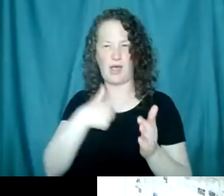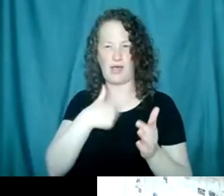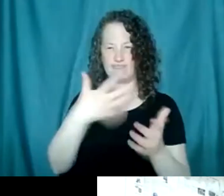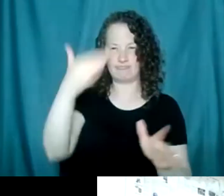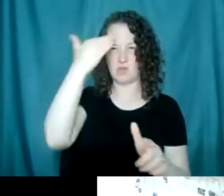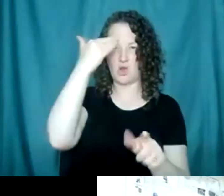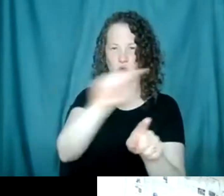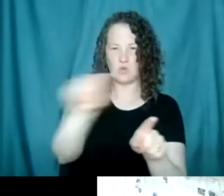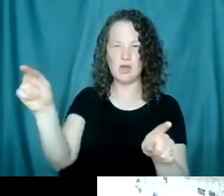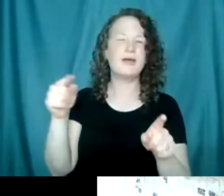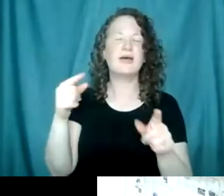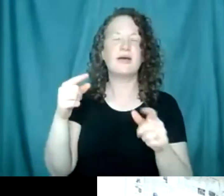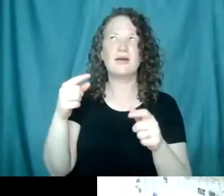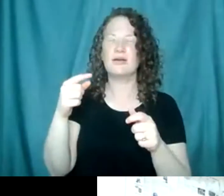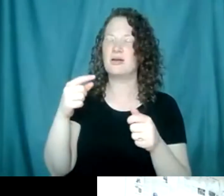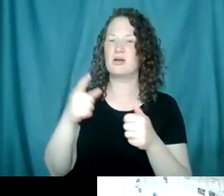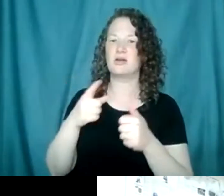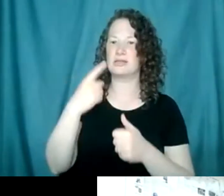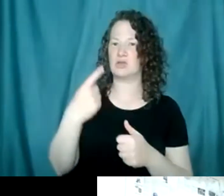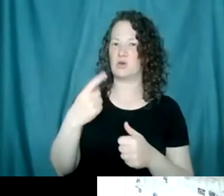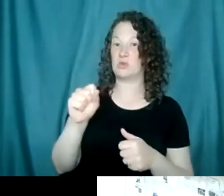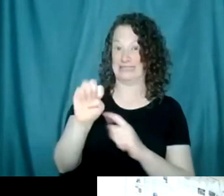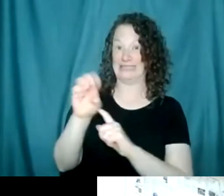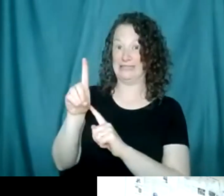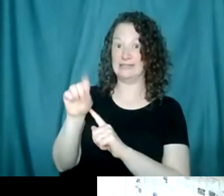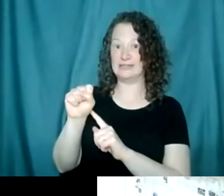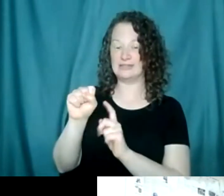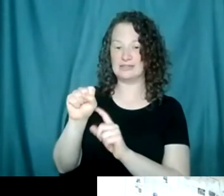way that seeds are held is